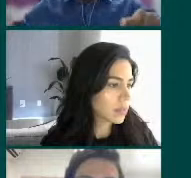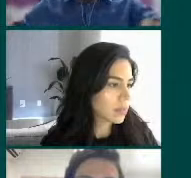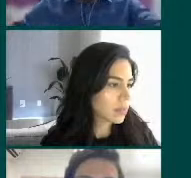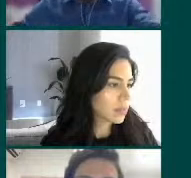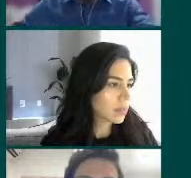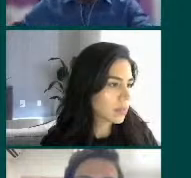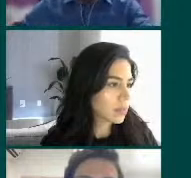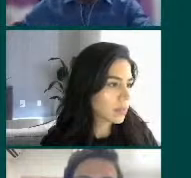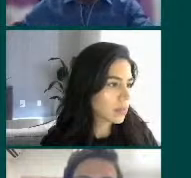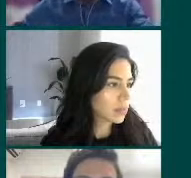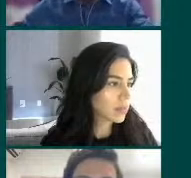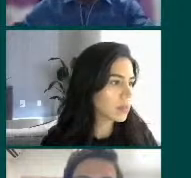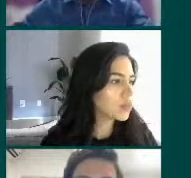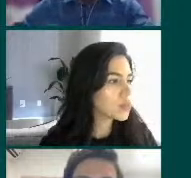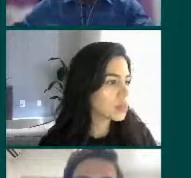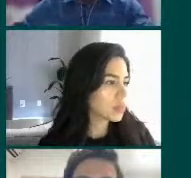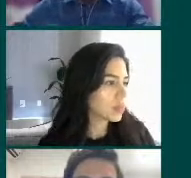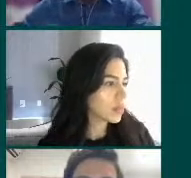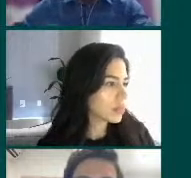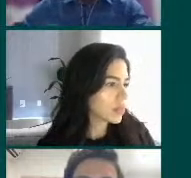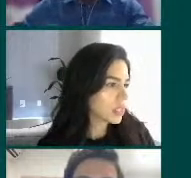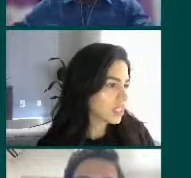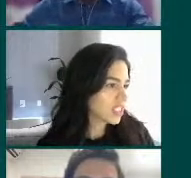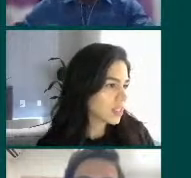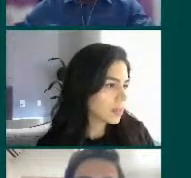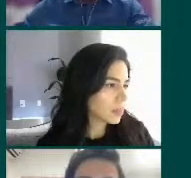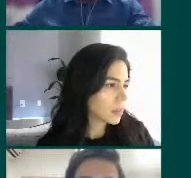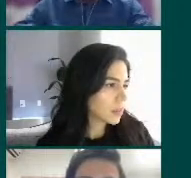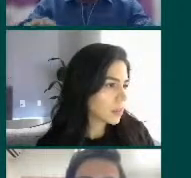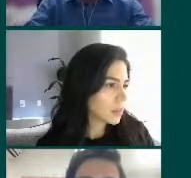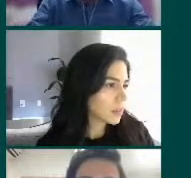This does reduce the